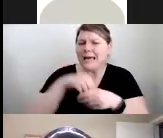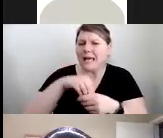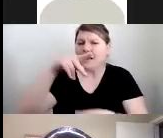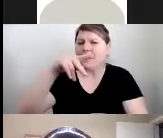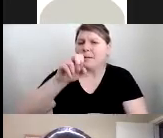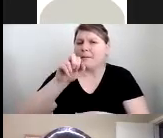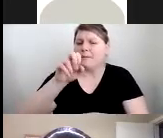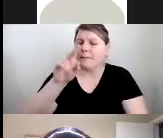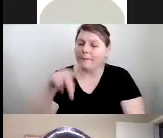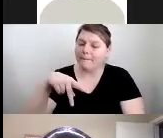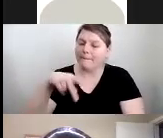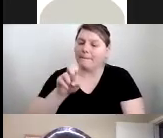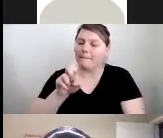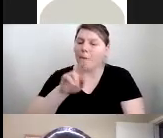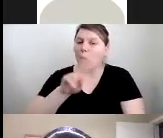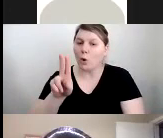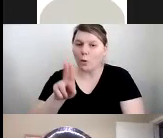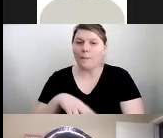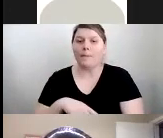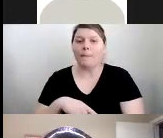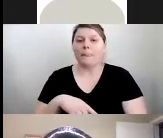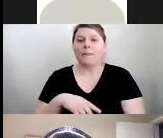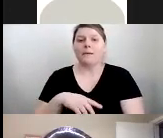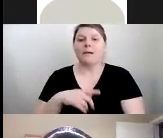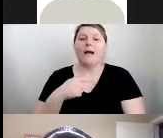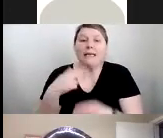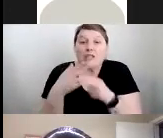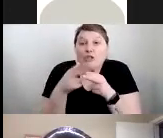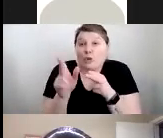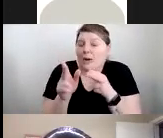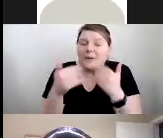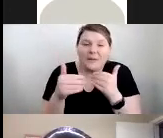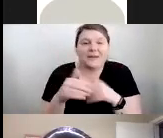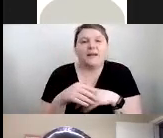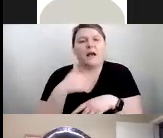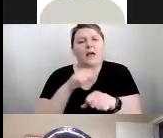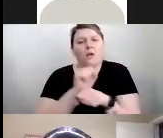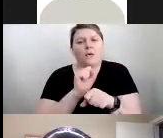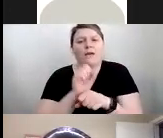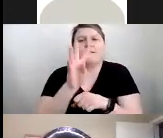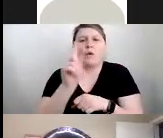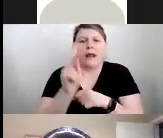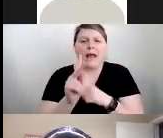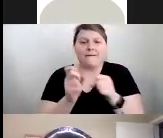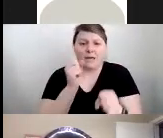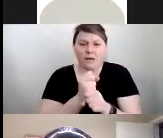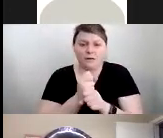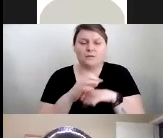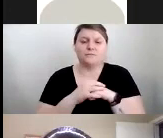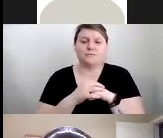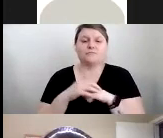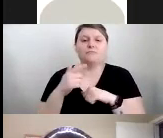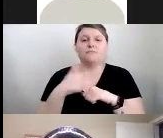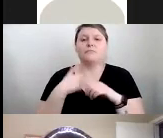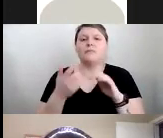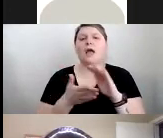years. Yeah, I gave that really a short shrift in all of this. And I worked there for 4.5 years, and I ran a